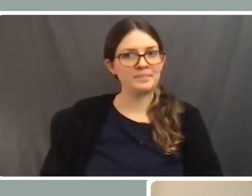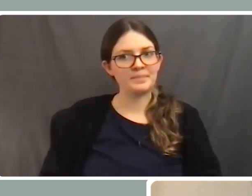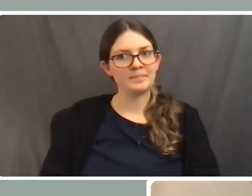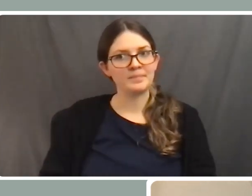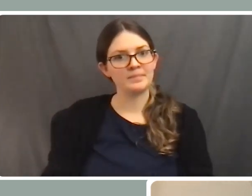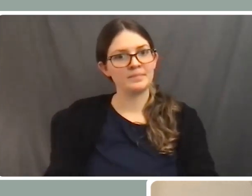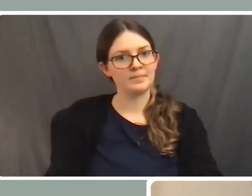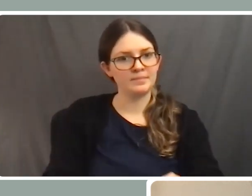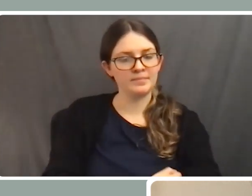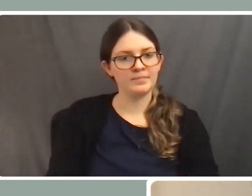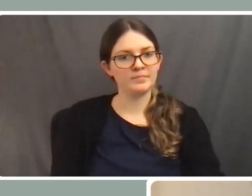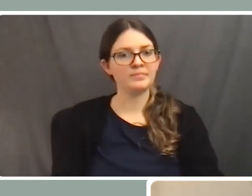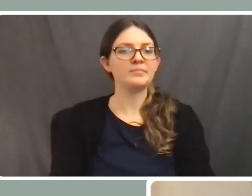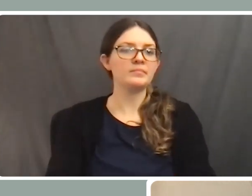And